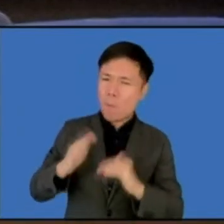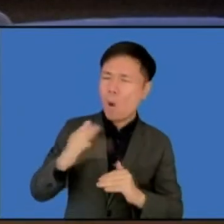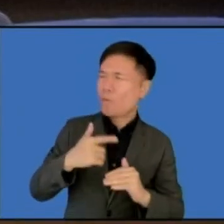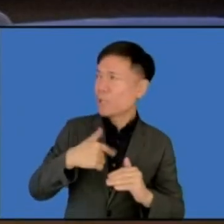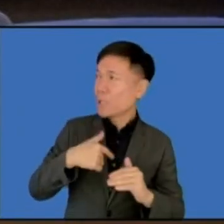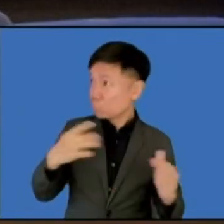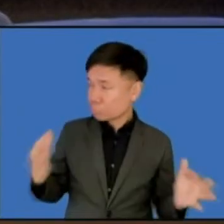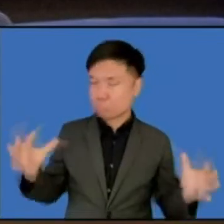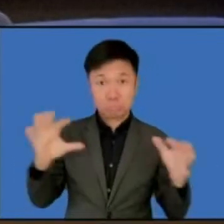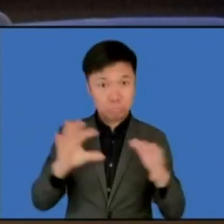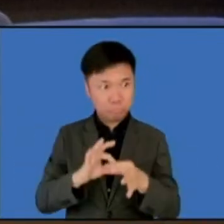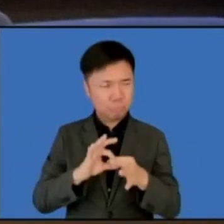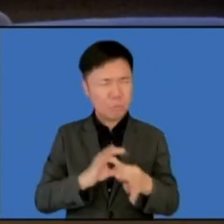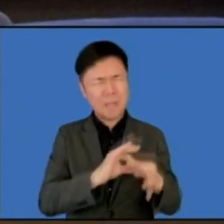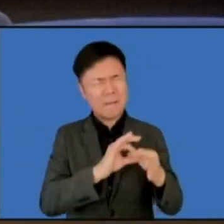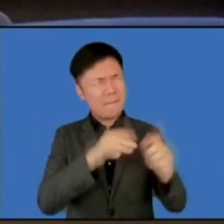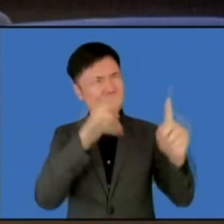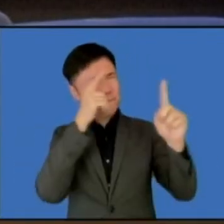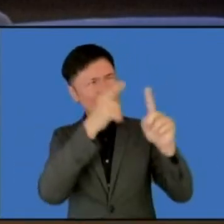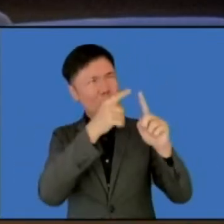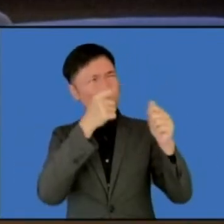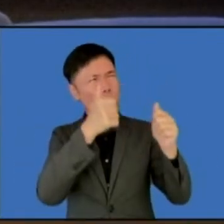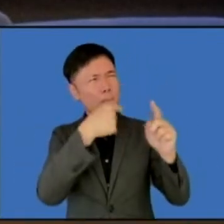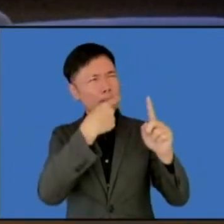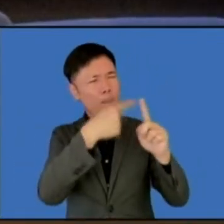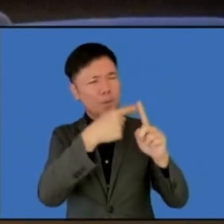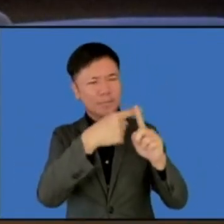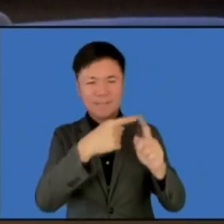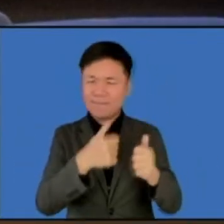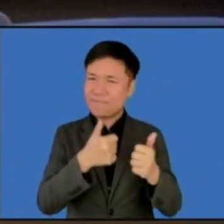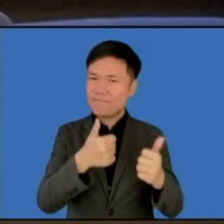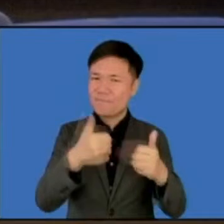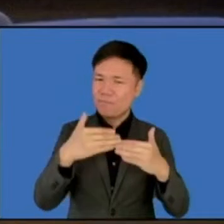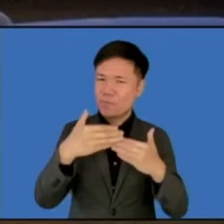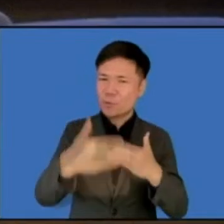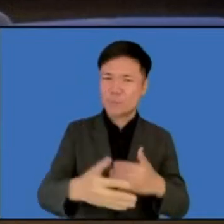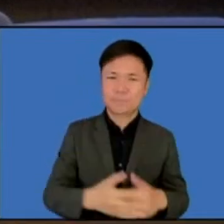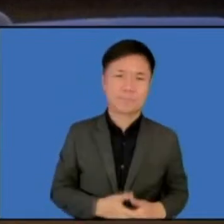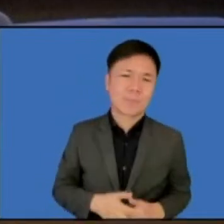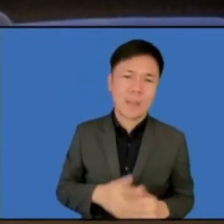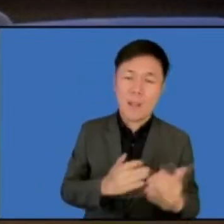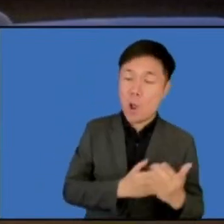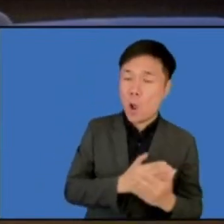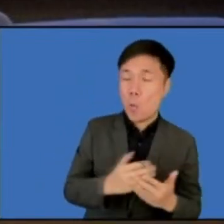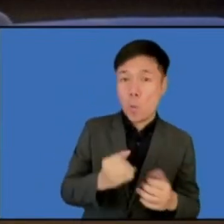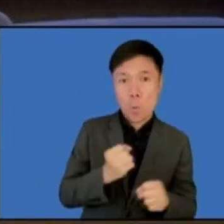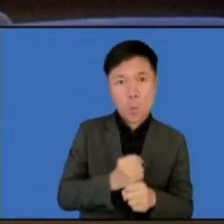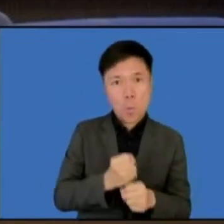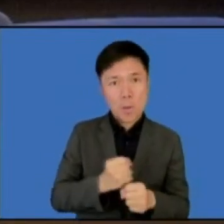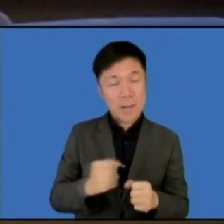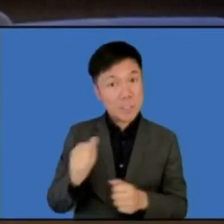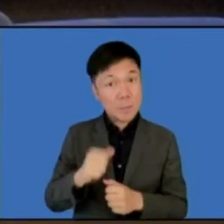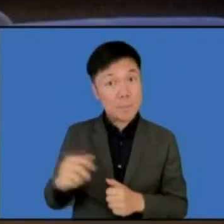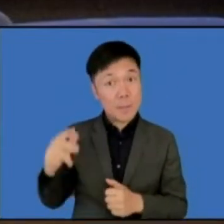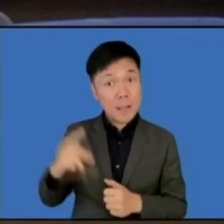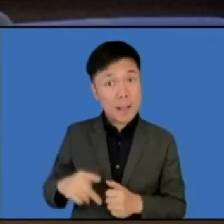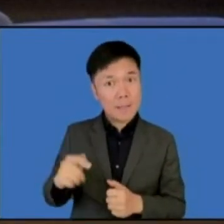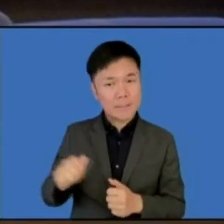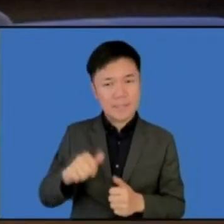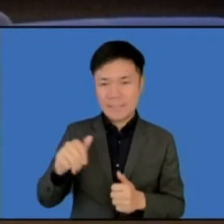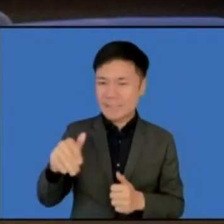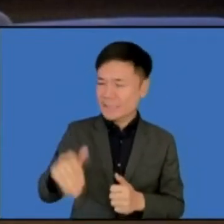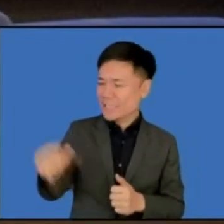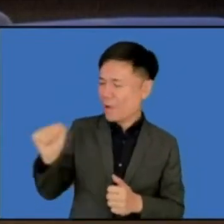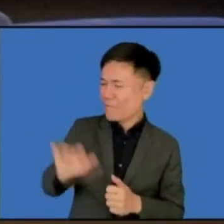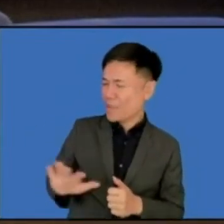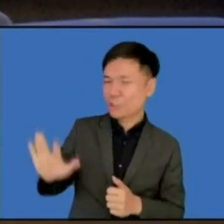the Asia-Pacific region, we have applied behavior science to design narrative change initiatives in the Pacific, Southeast Asia, and South Asia. Our